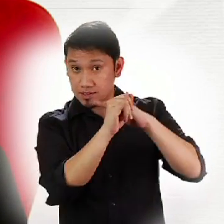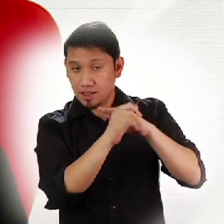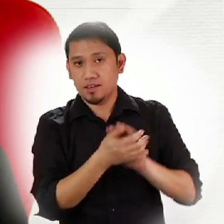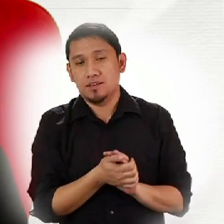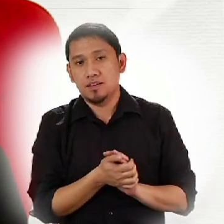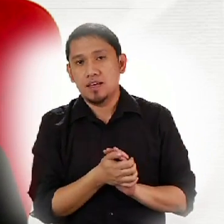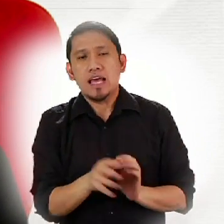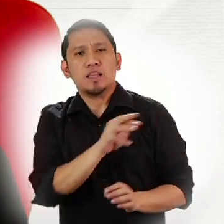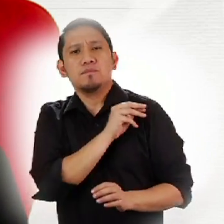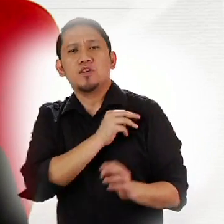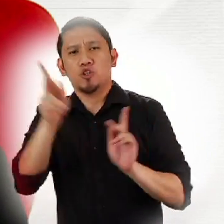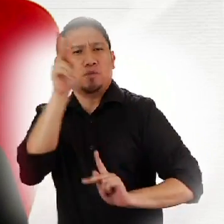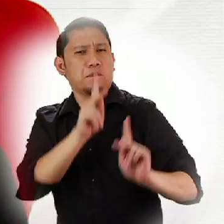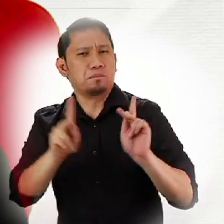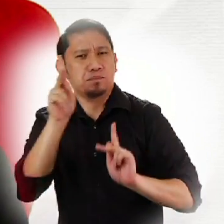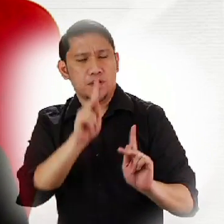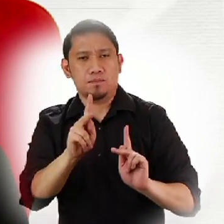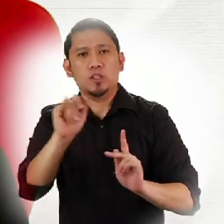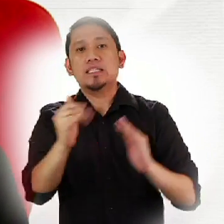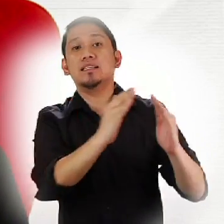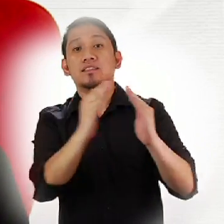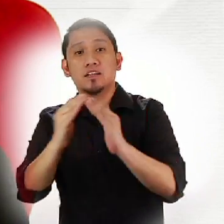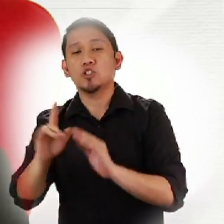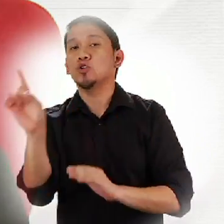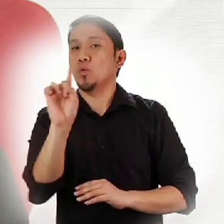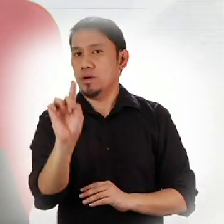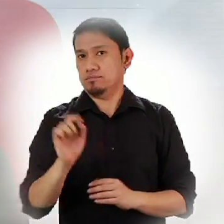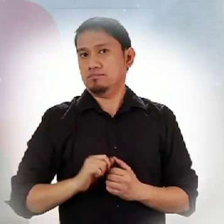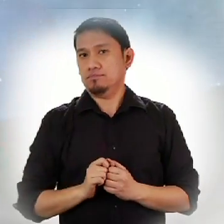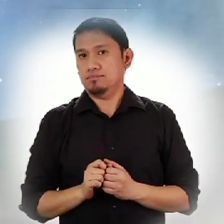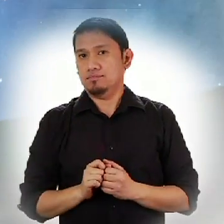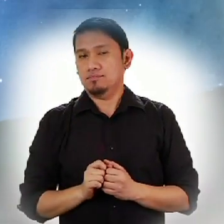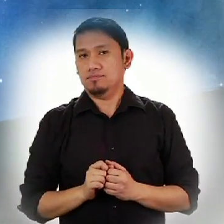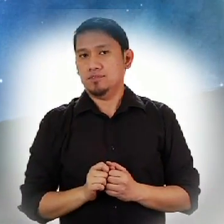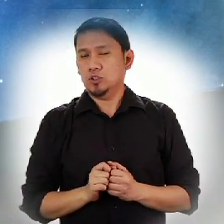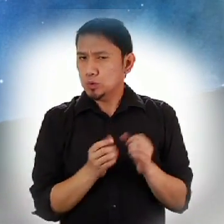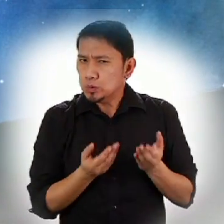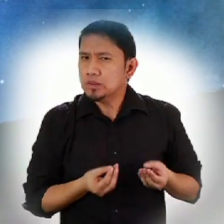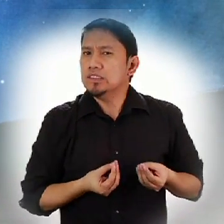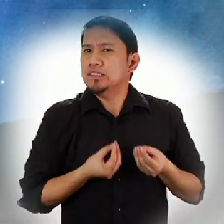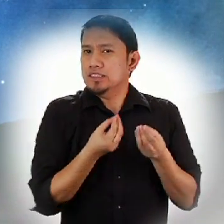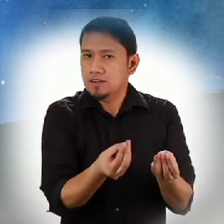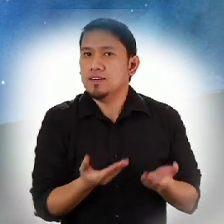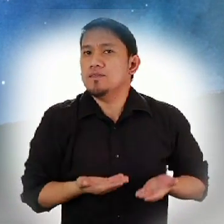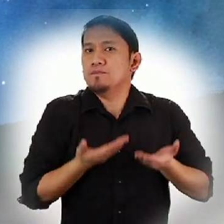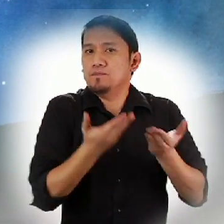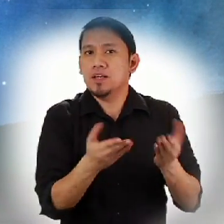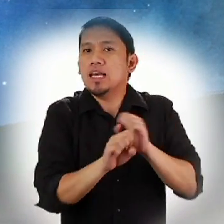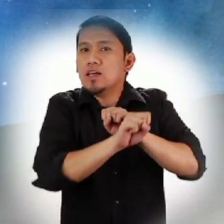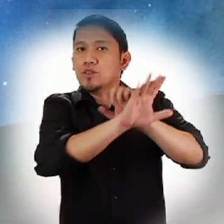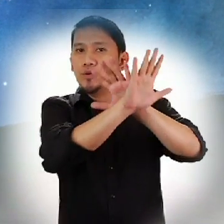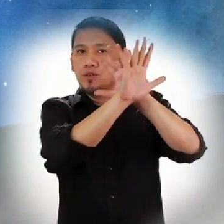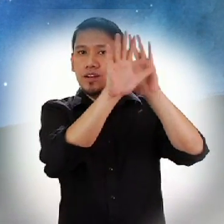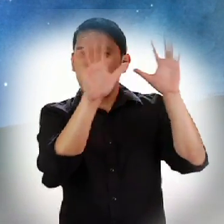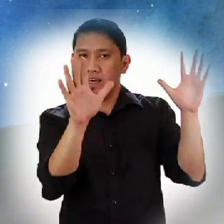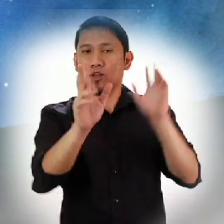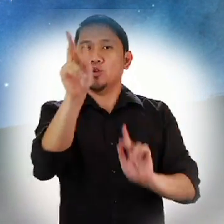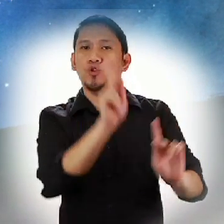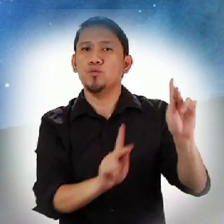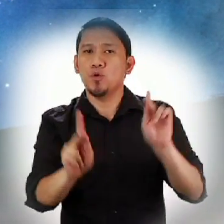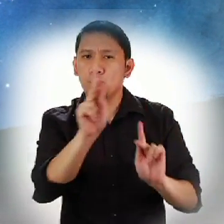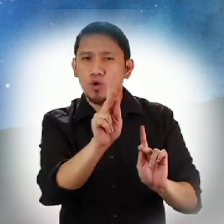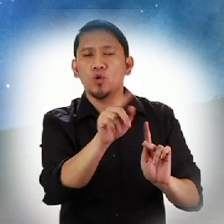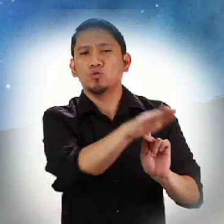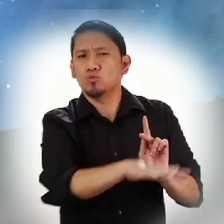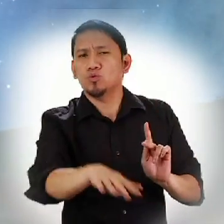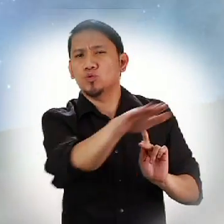the mission of the people Israel is depicted as that of shedding light, of bringing light to people walking